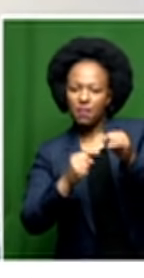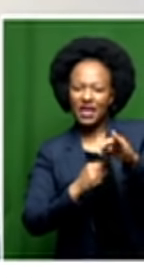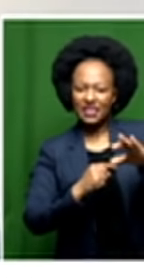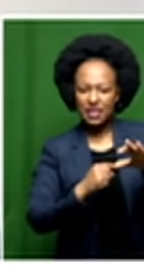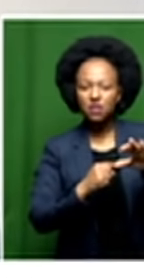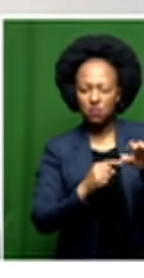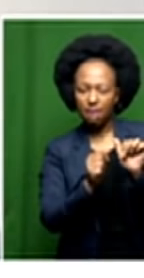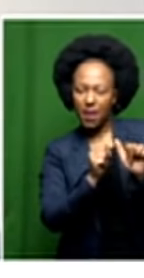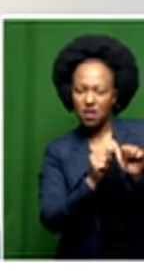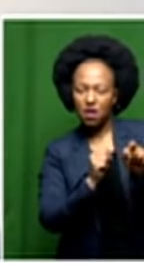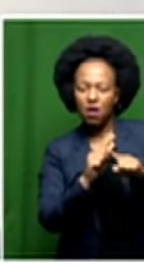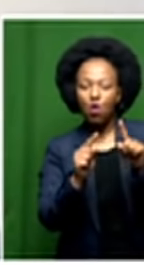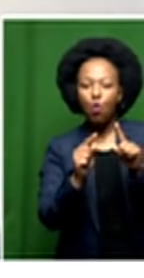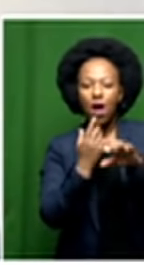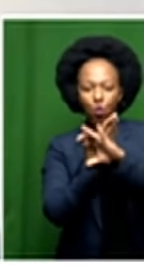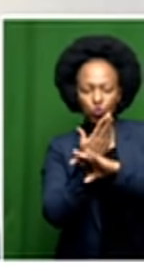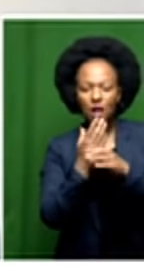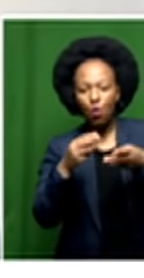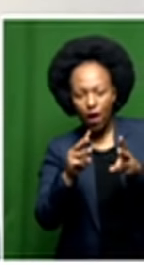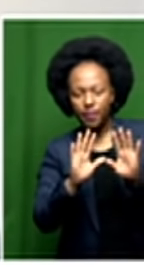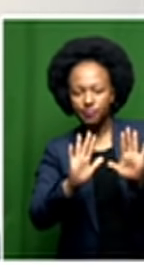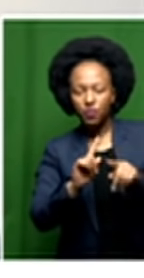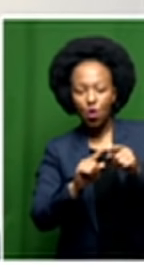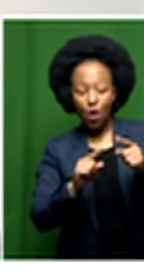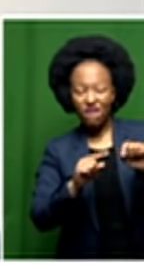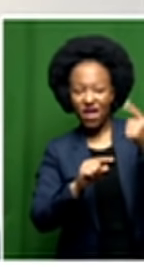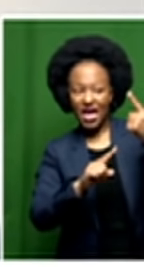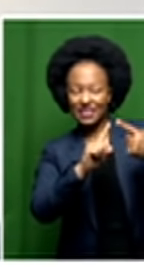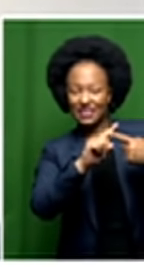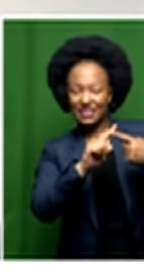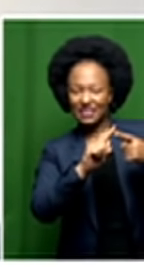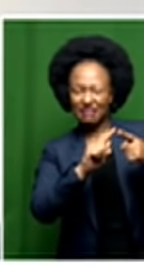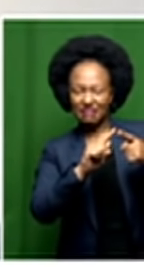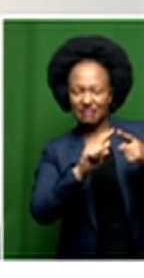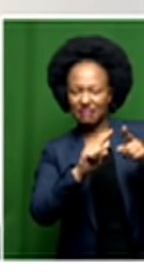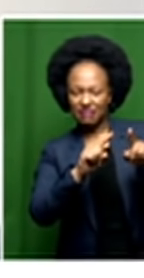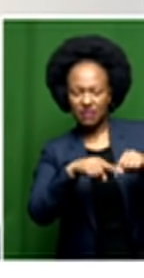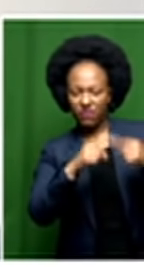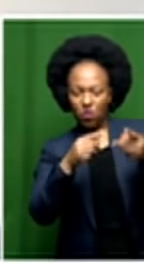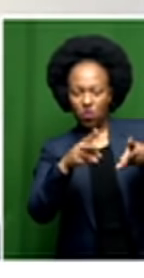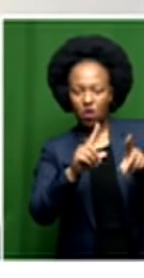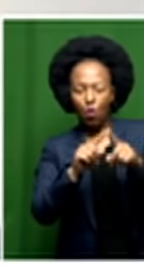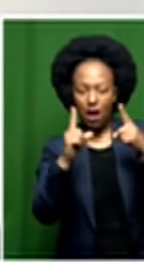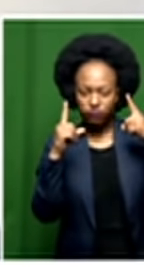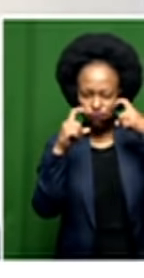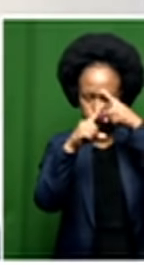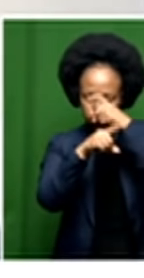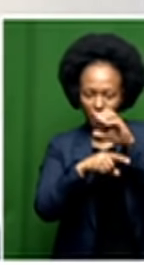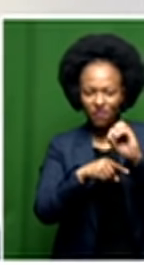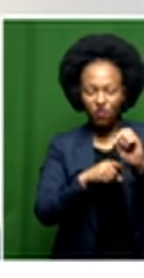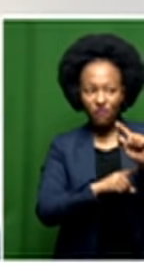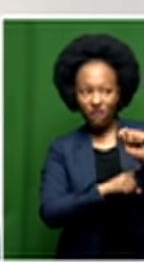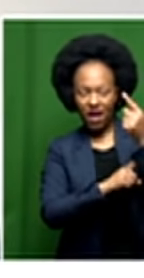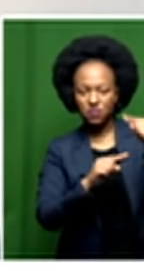of unconstitutionality in a sharp way as the first argument does. So I think there is complexity of the